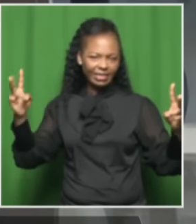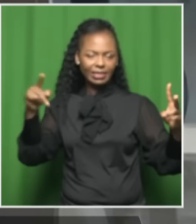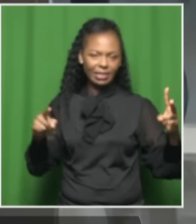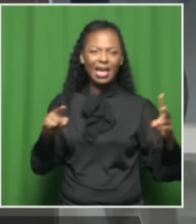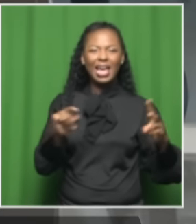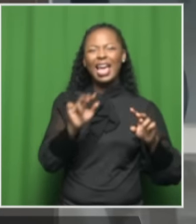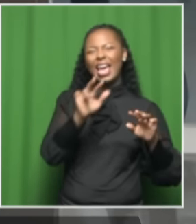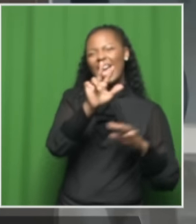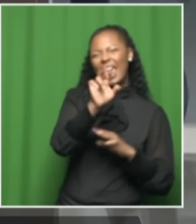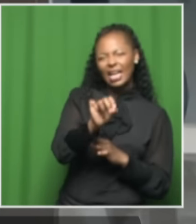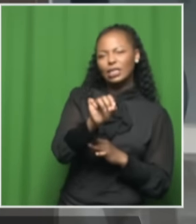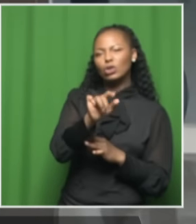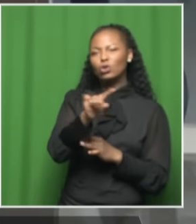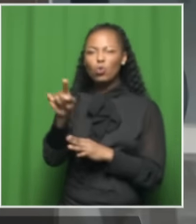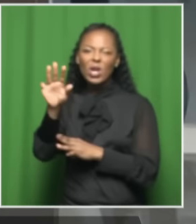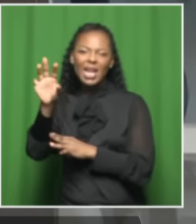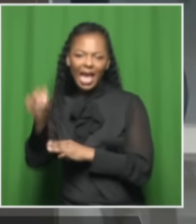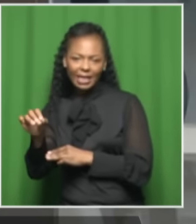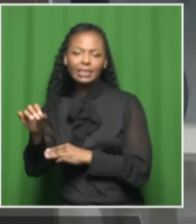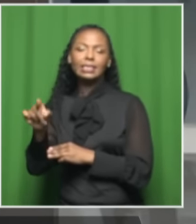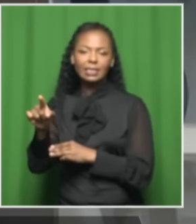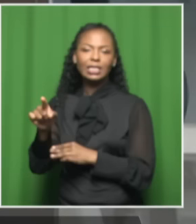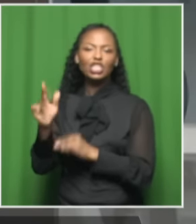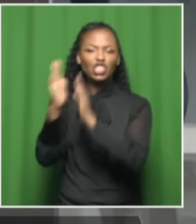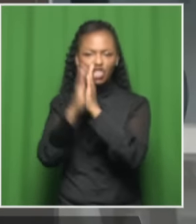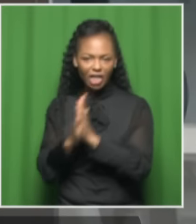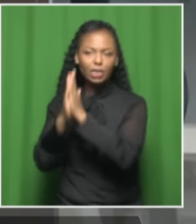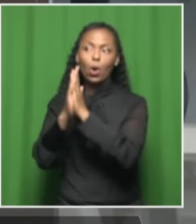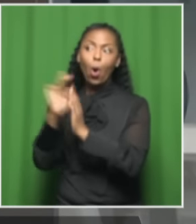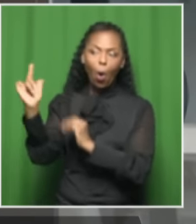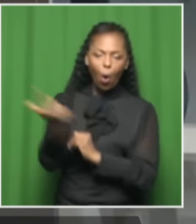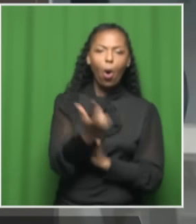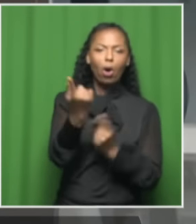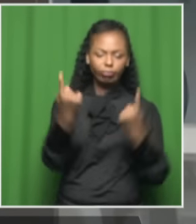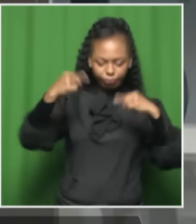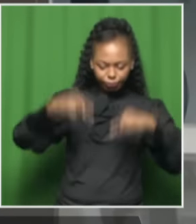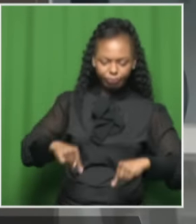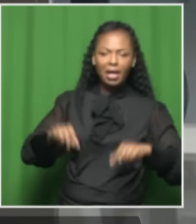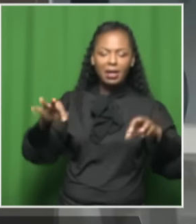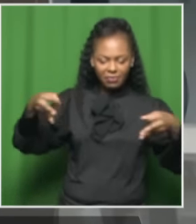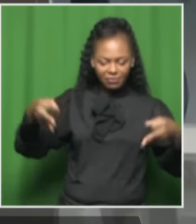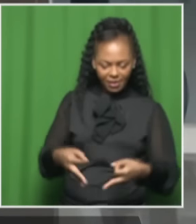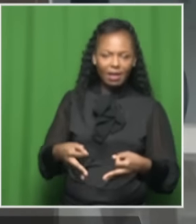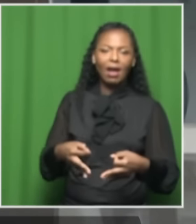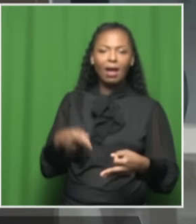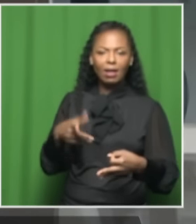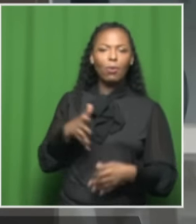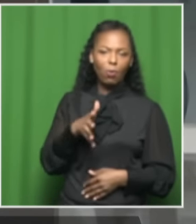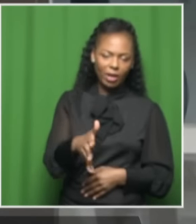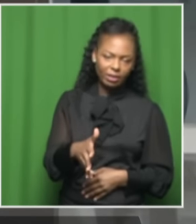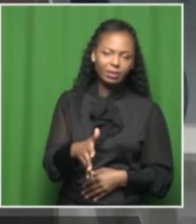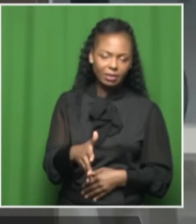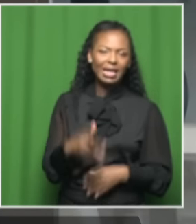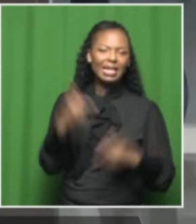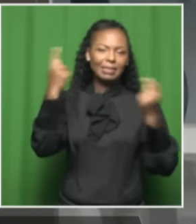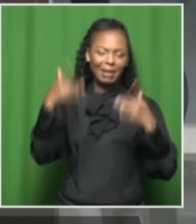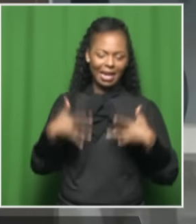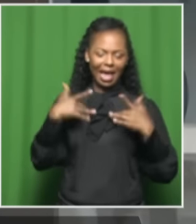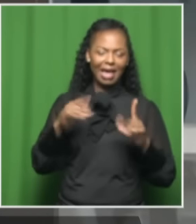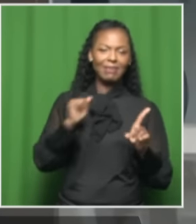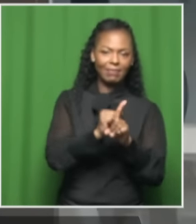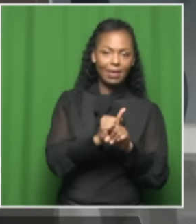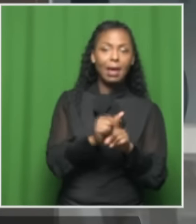to 90 churches that are affiliated. And everybody wants to come and pay their tribute and to come and just celebrate the life of a giant. So what we have done, starting